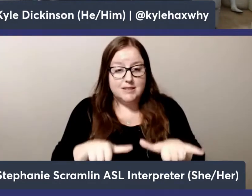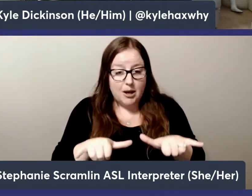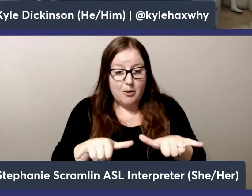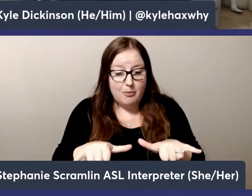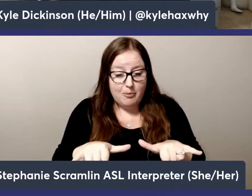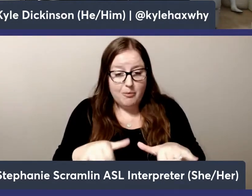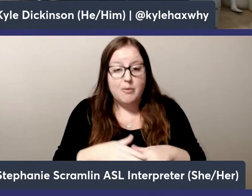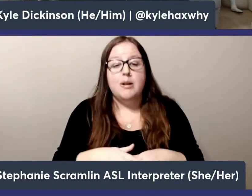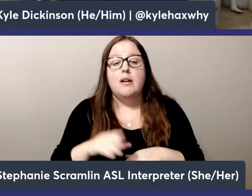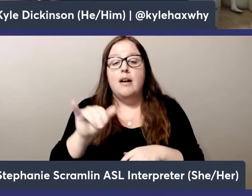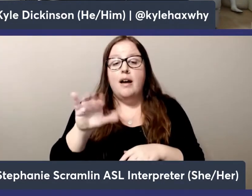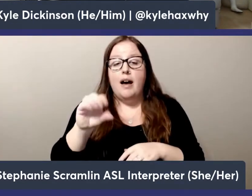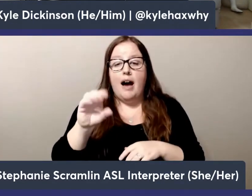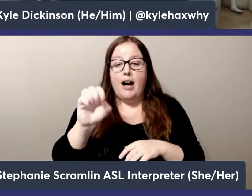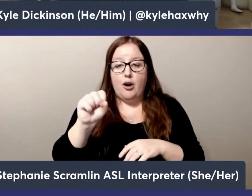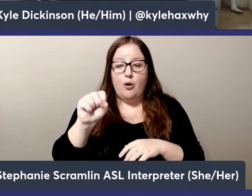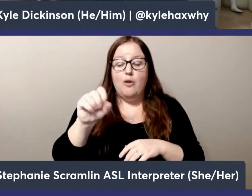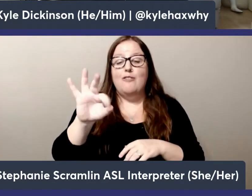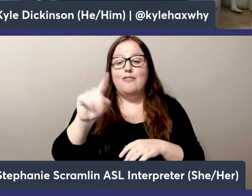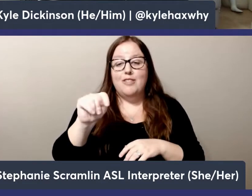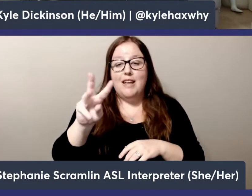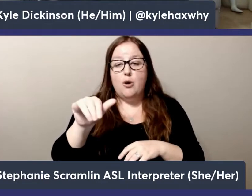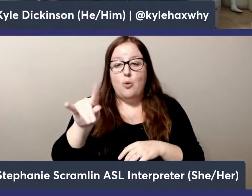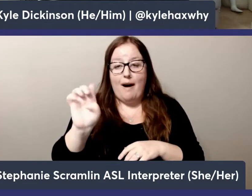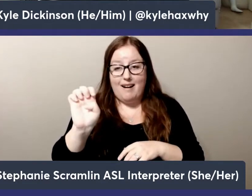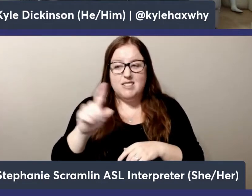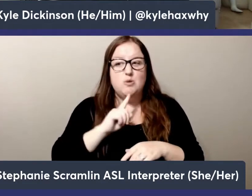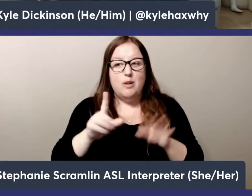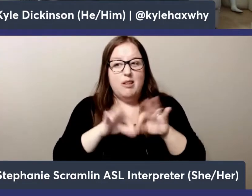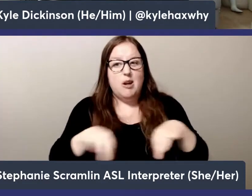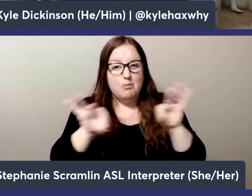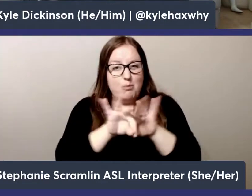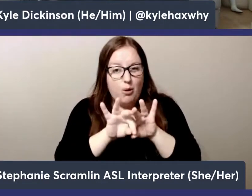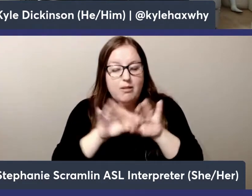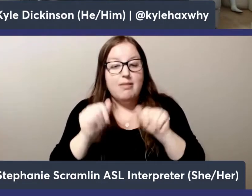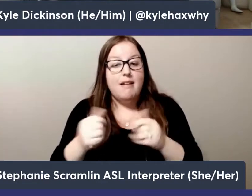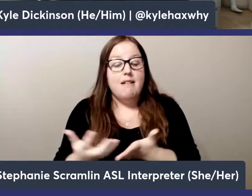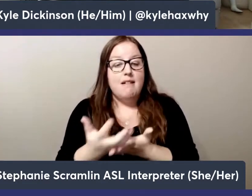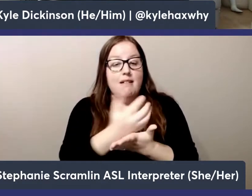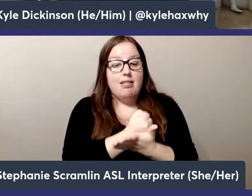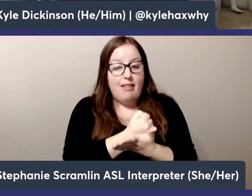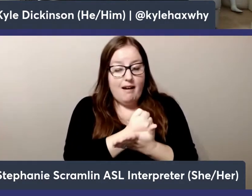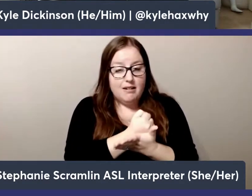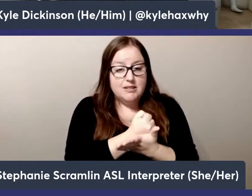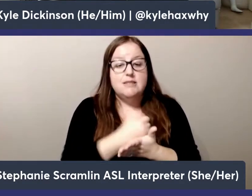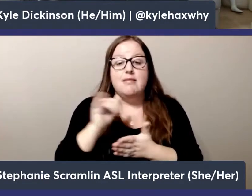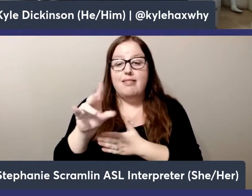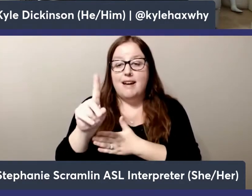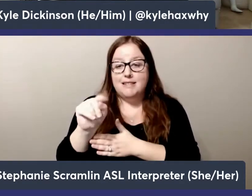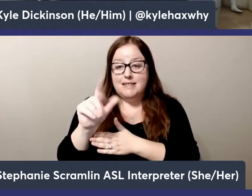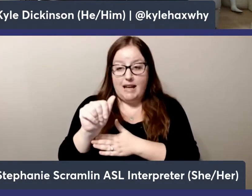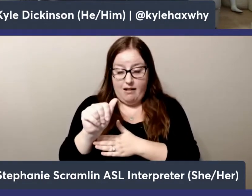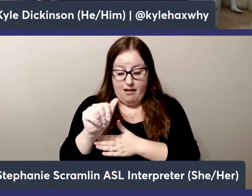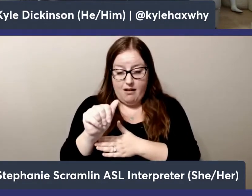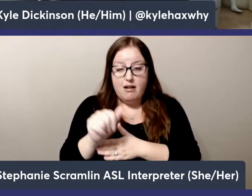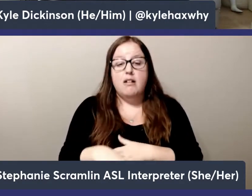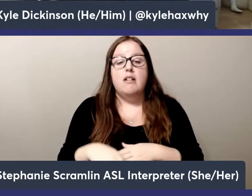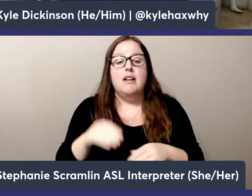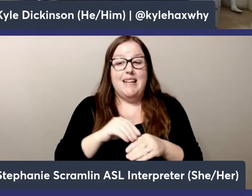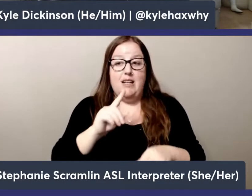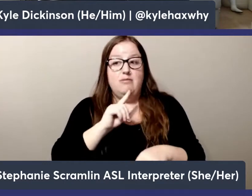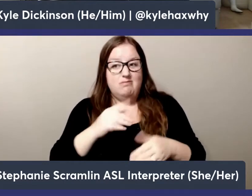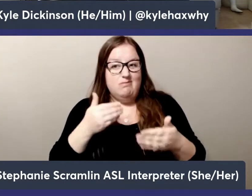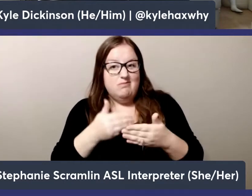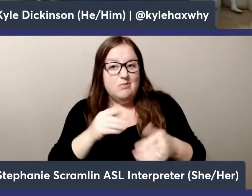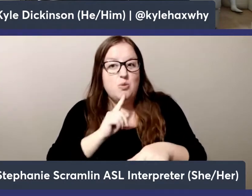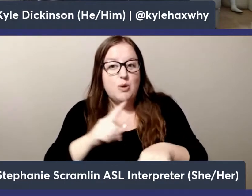IoT FleetWise plays a key part of, they would be able to collect this data in near real time